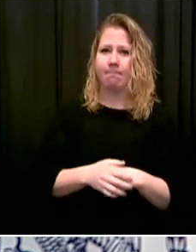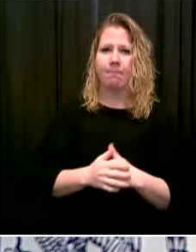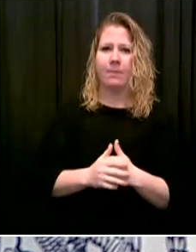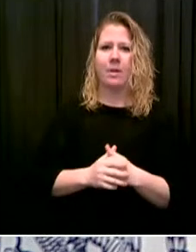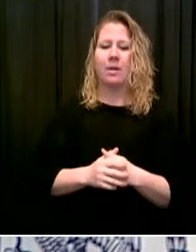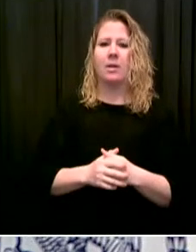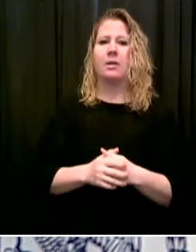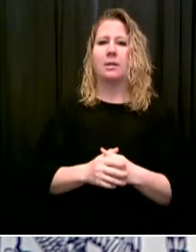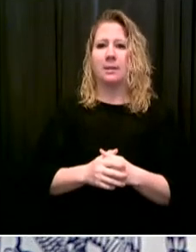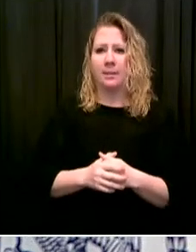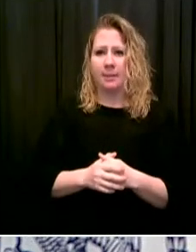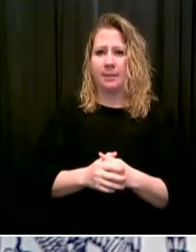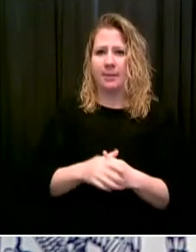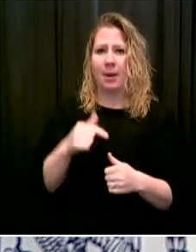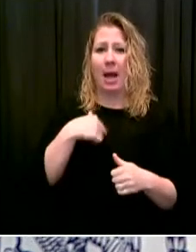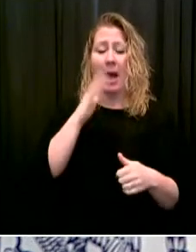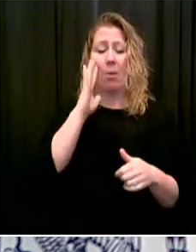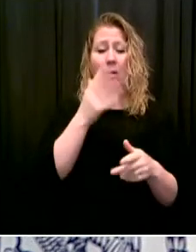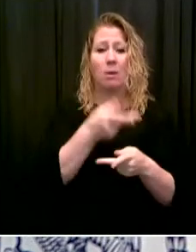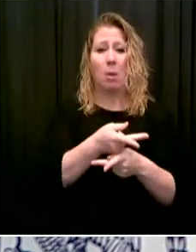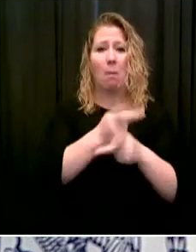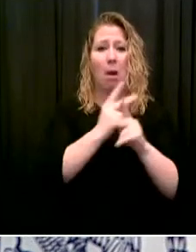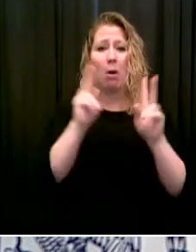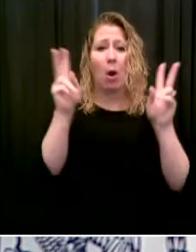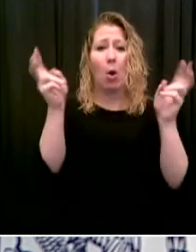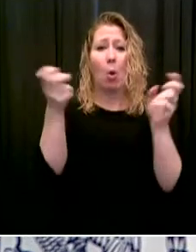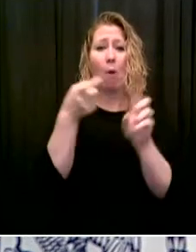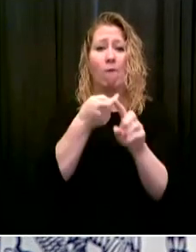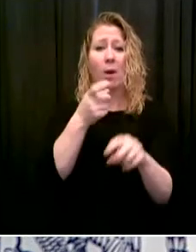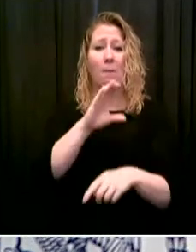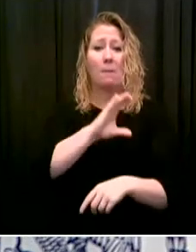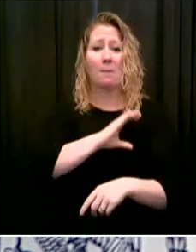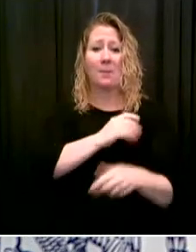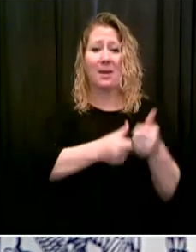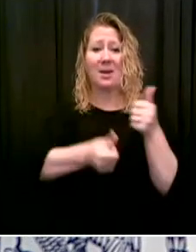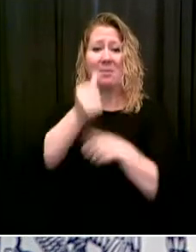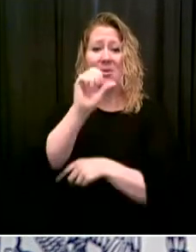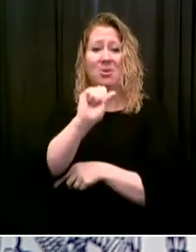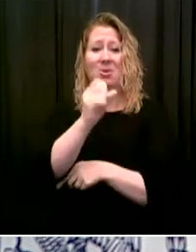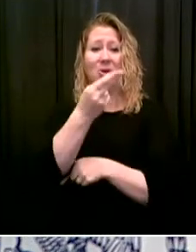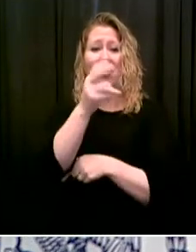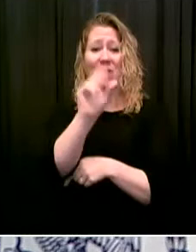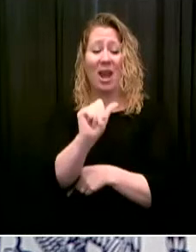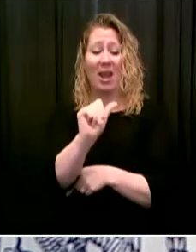governor said. My message is I stopped listening to him a long time ago. Go ahead, Sean.